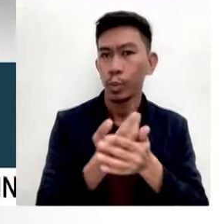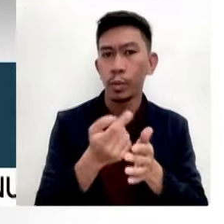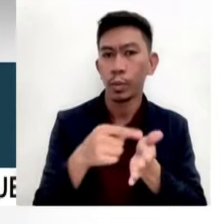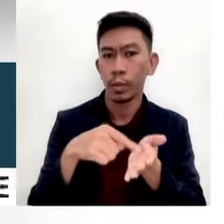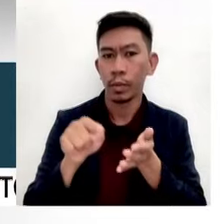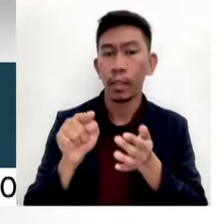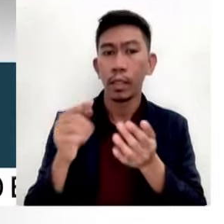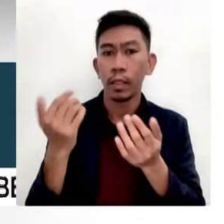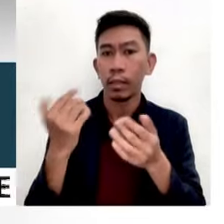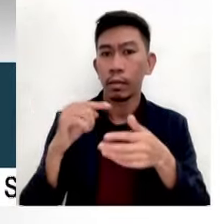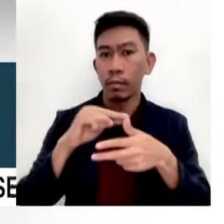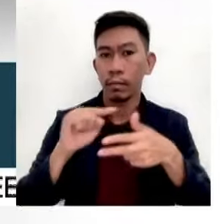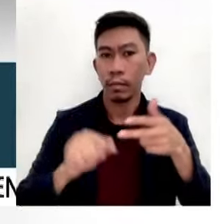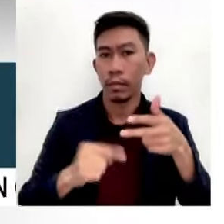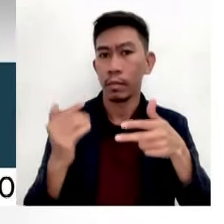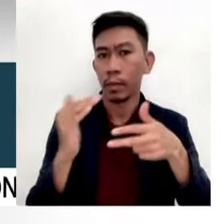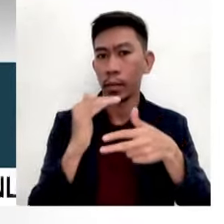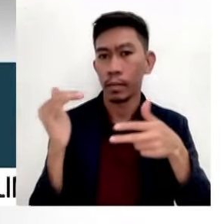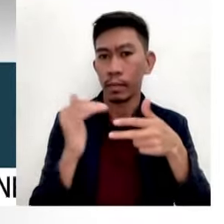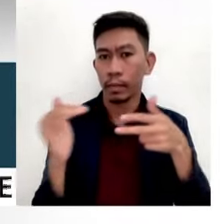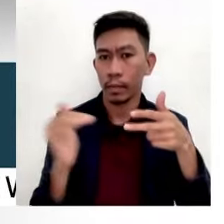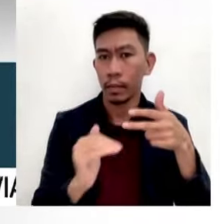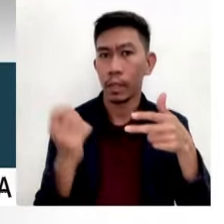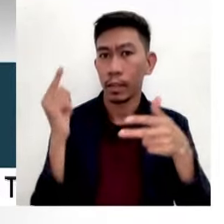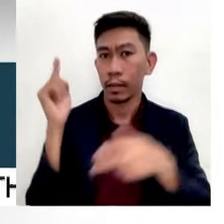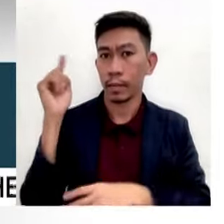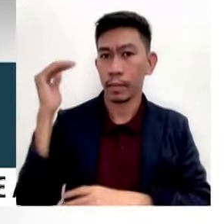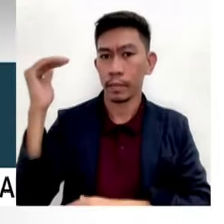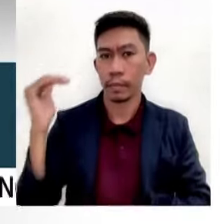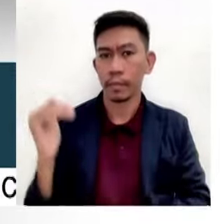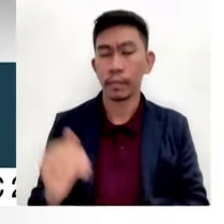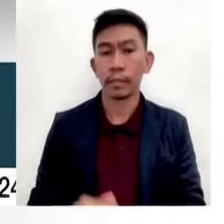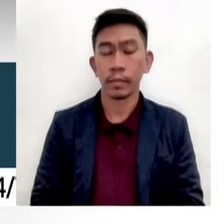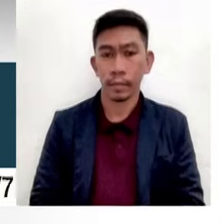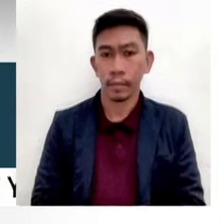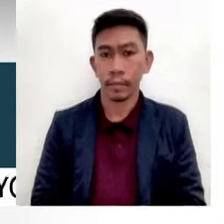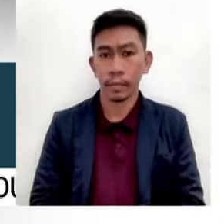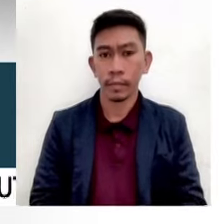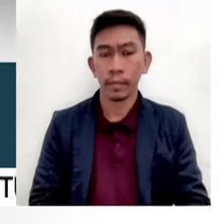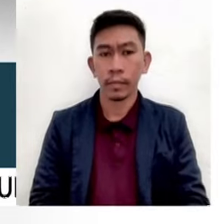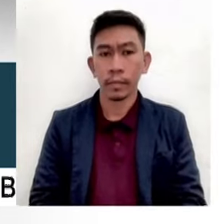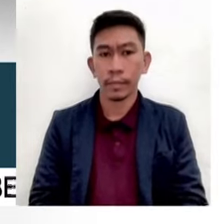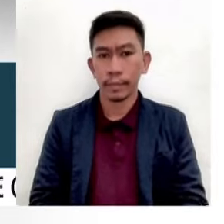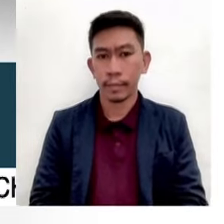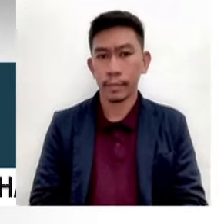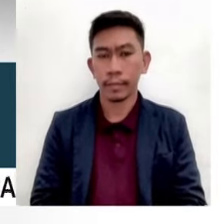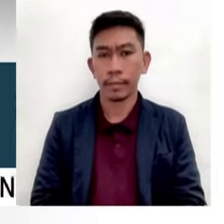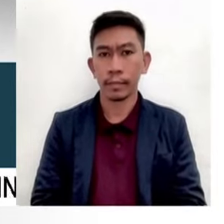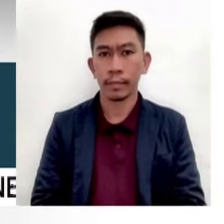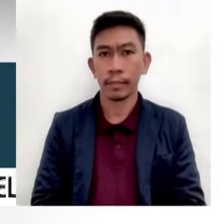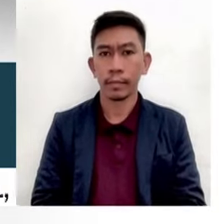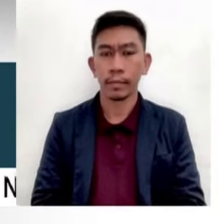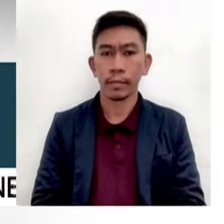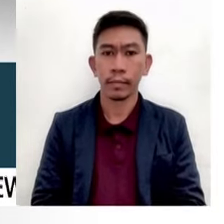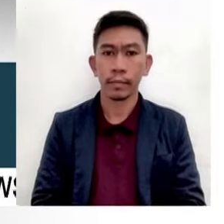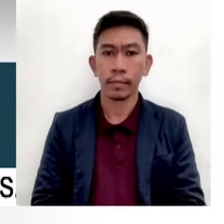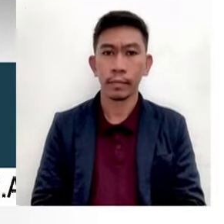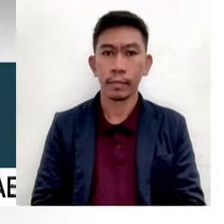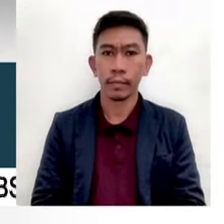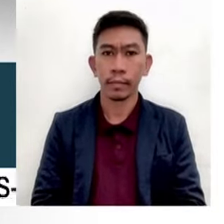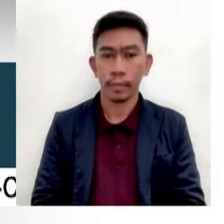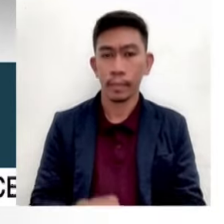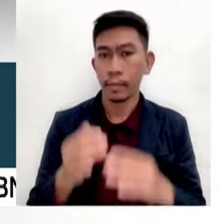for Class 1 vehicles is 17 pesos, 35 pesos for Class 2, and 52 pesos for Class 3. The